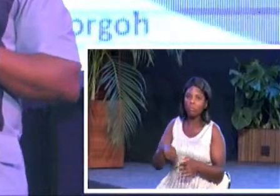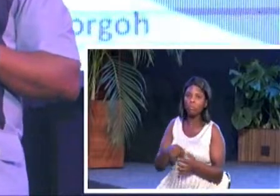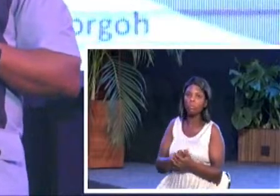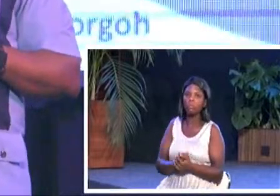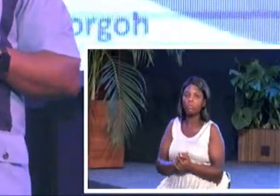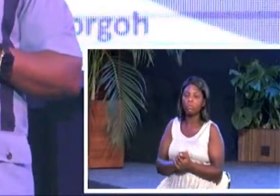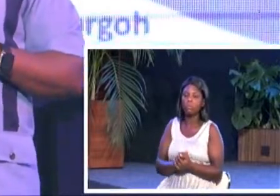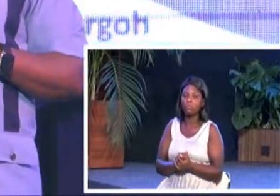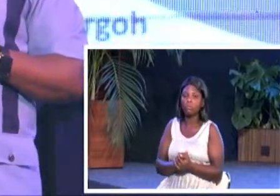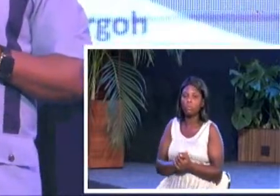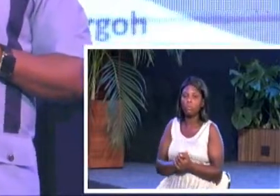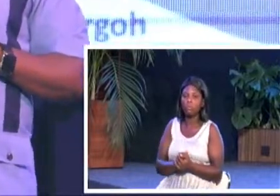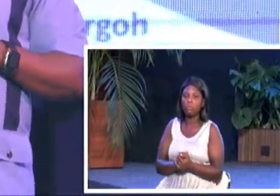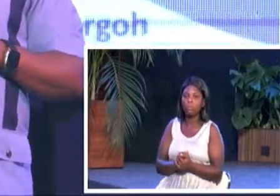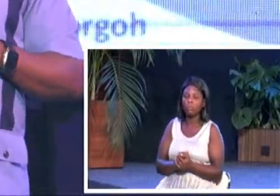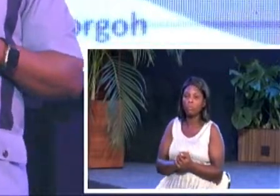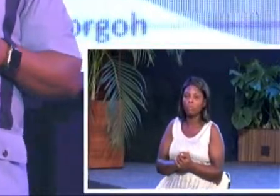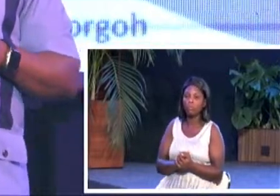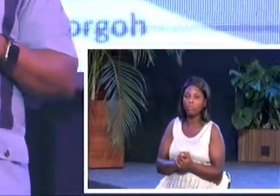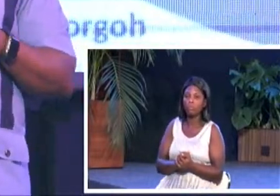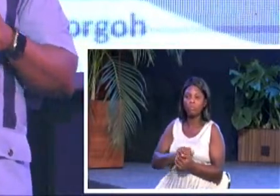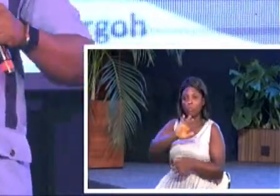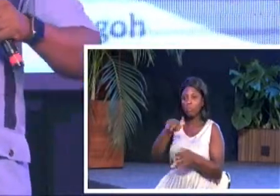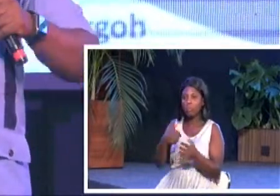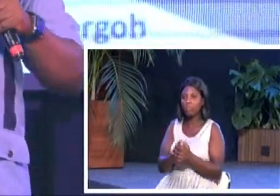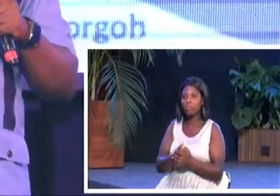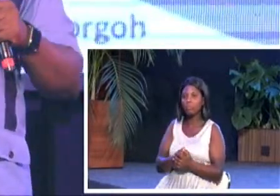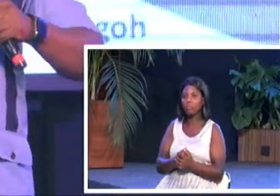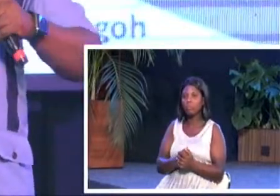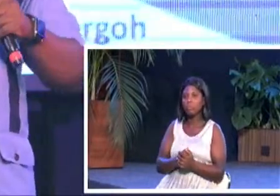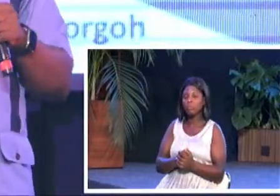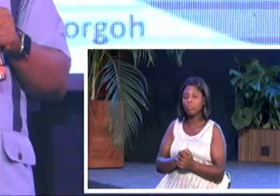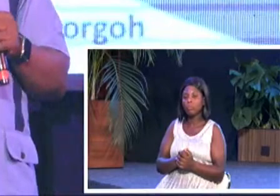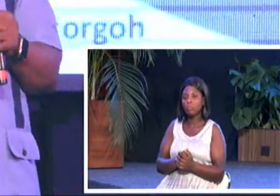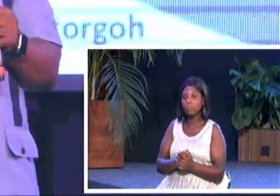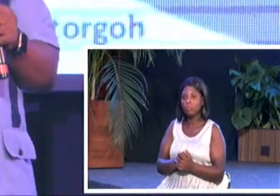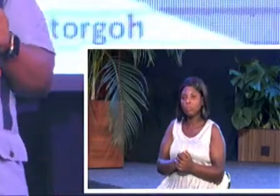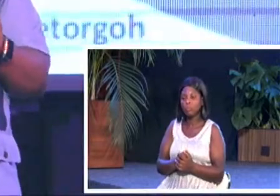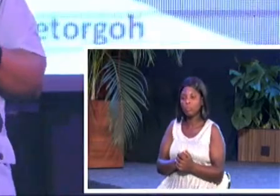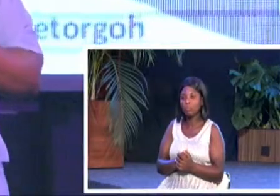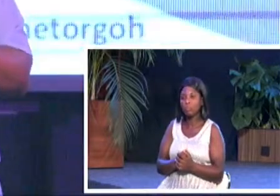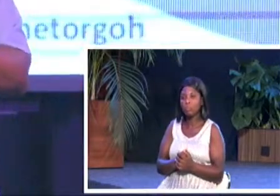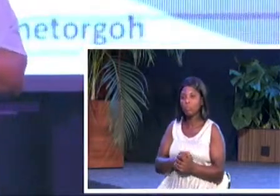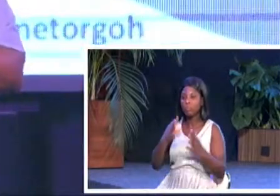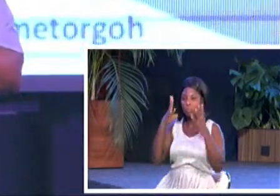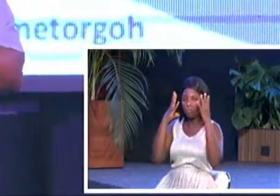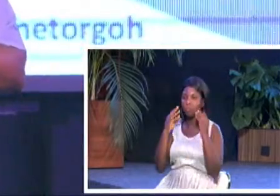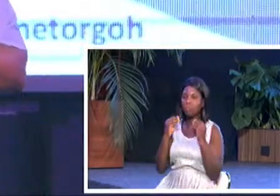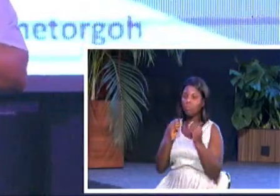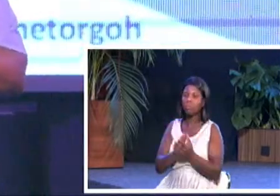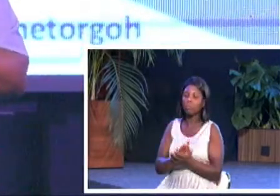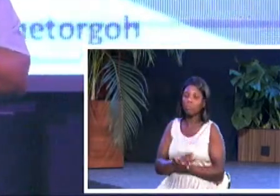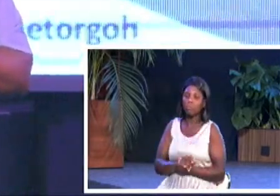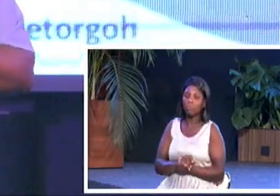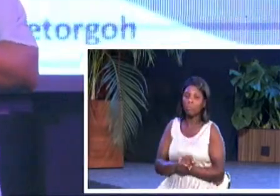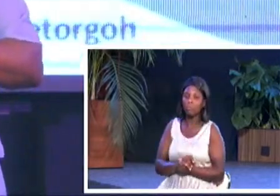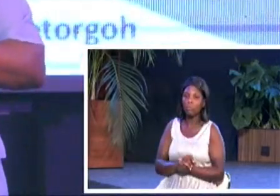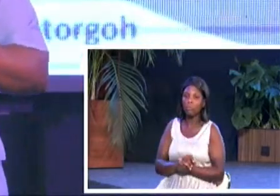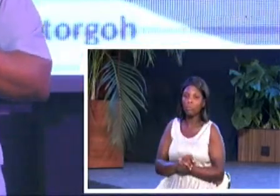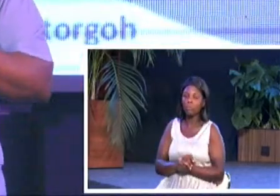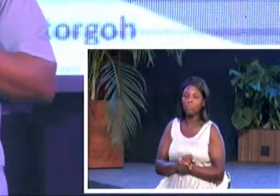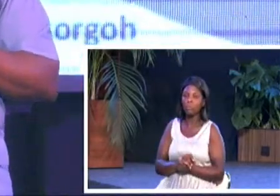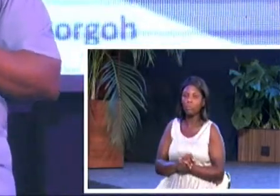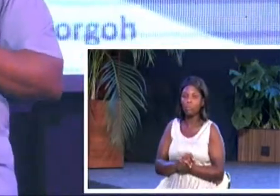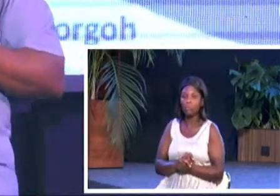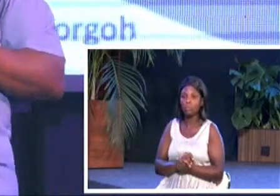call user experience. So some people have just specialized in those two areas. So that when you design an